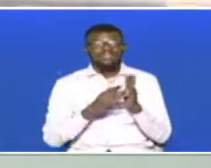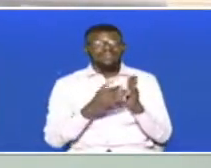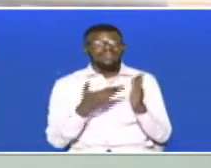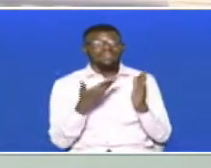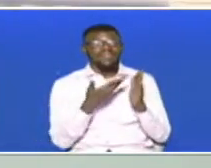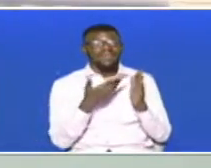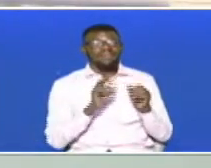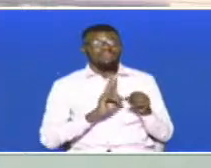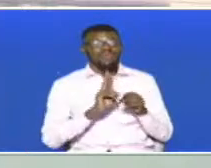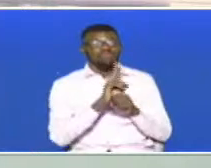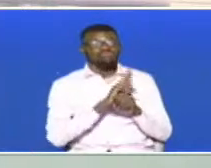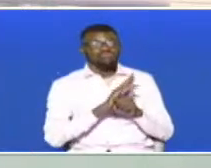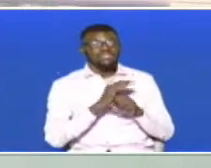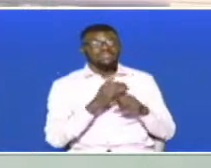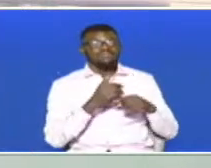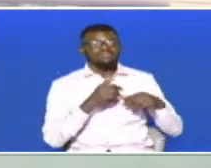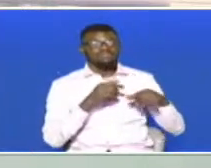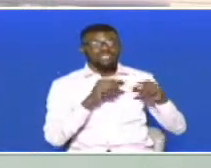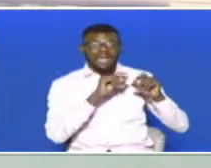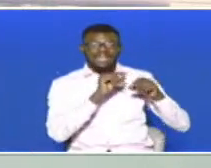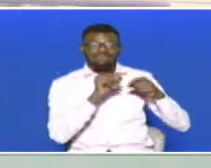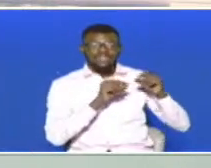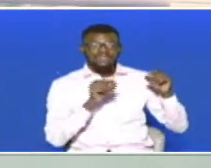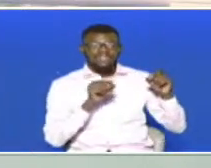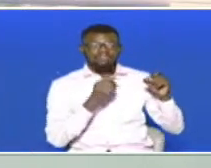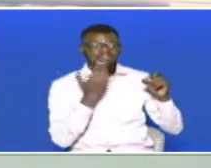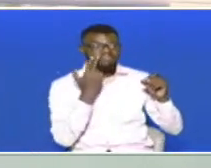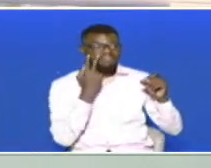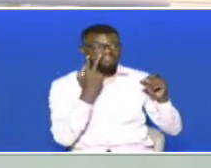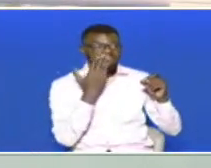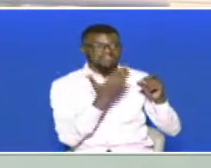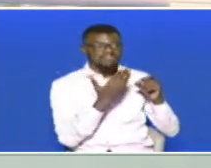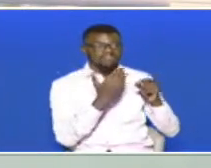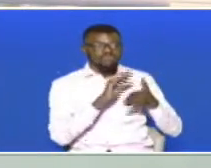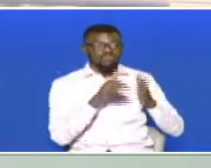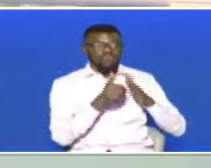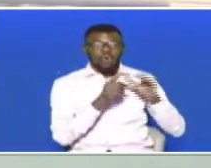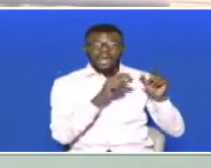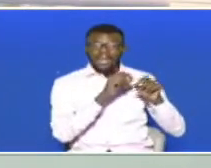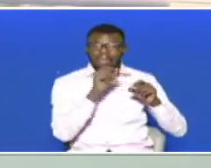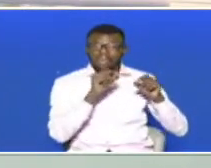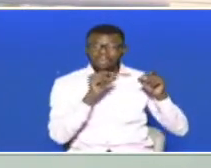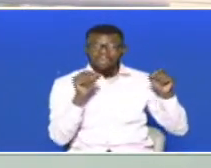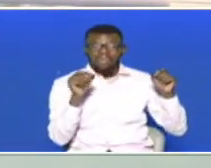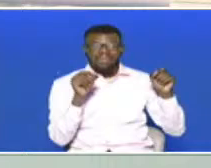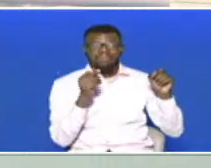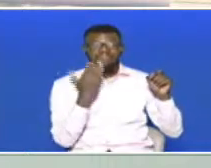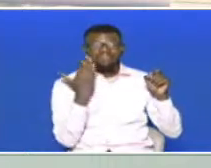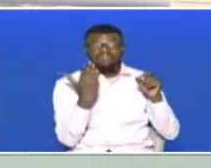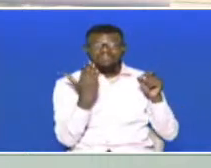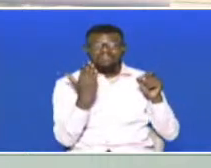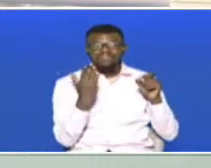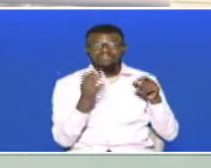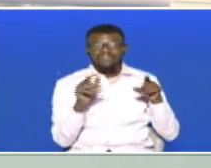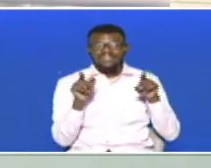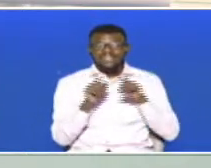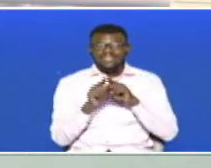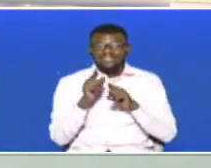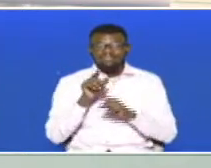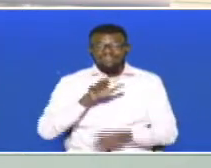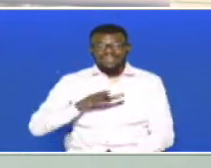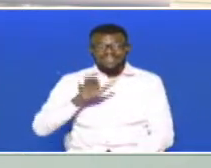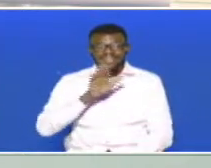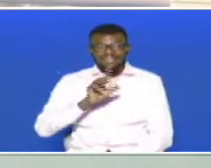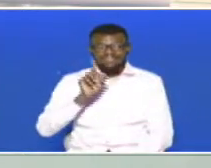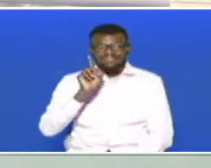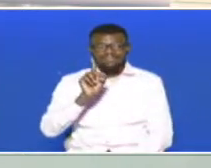is having some diamond-shaped rims. Okay, and over this wire we have implanted, and this is one area